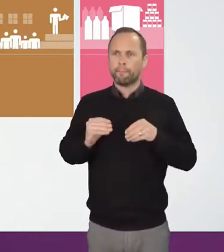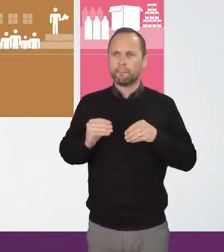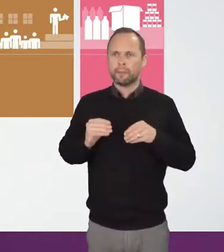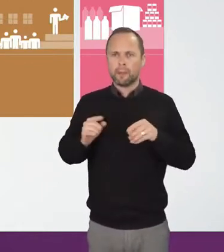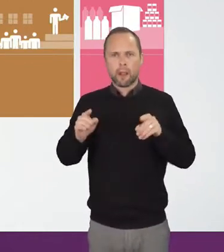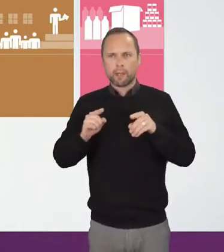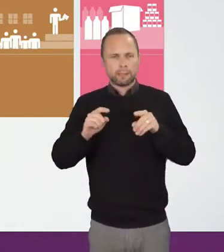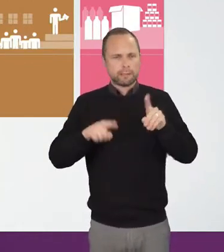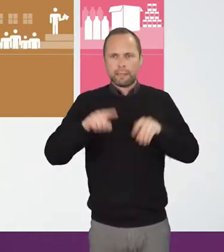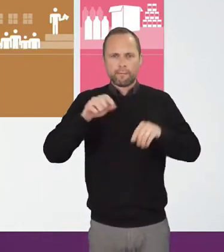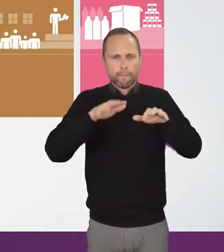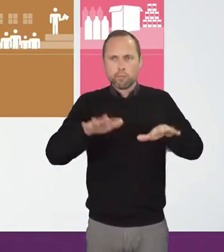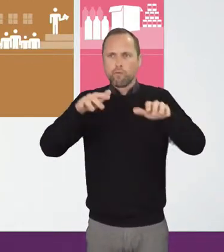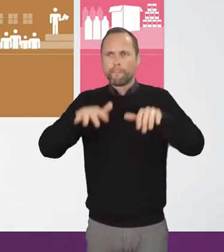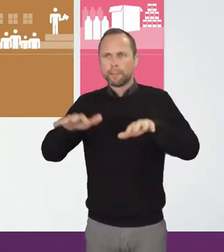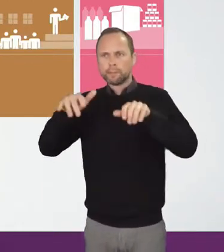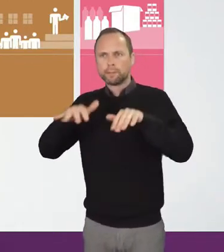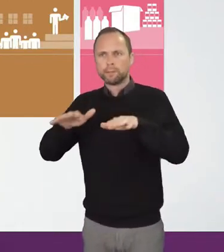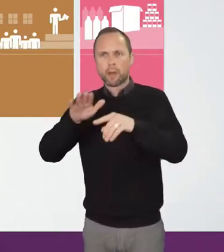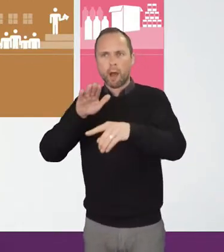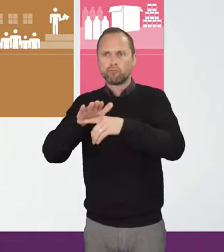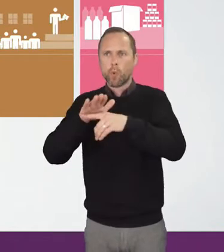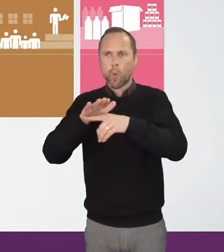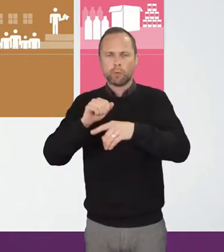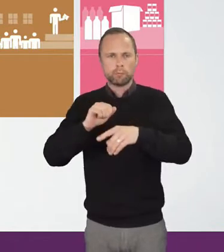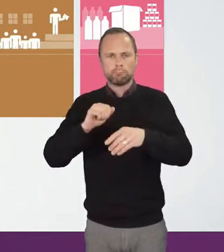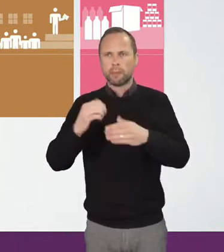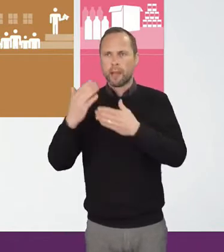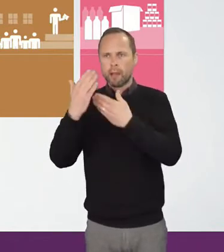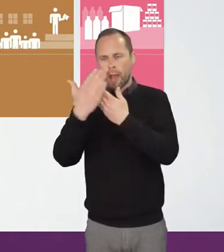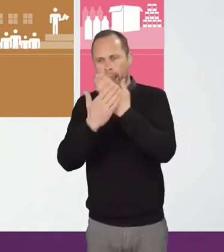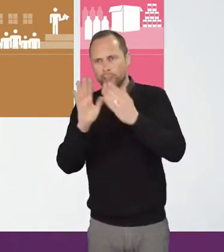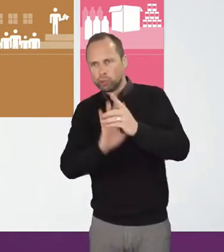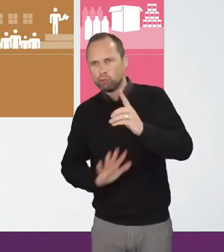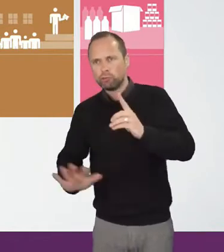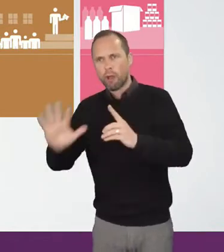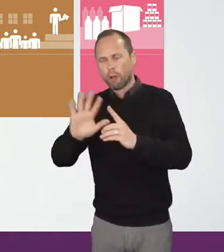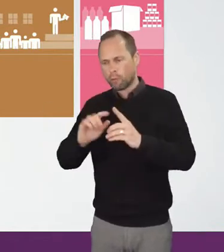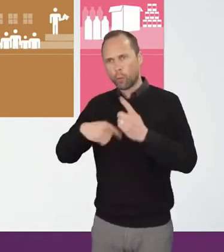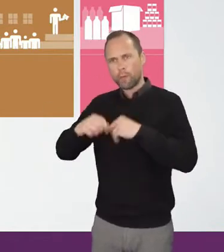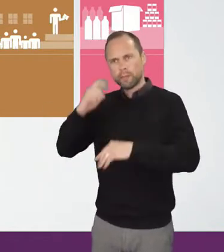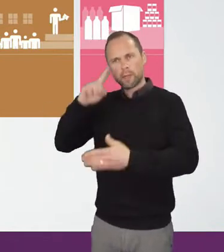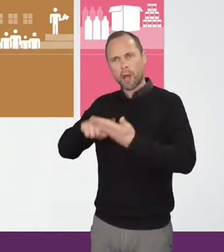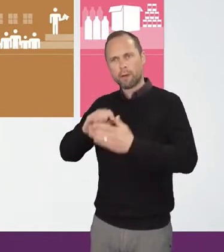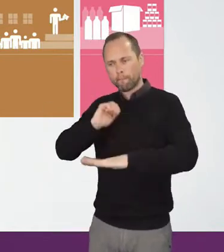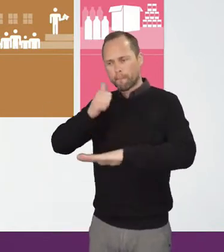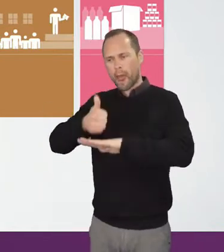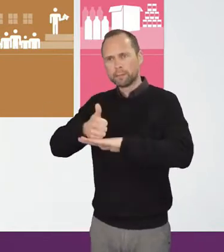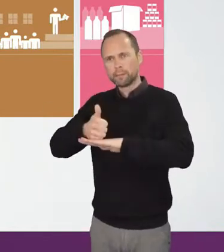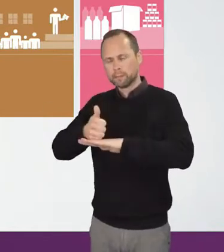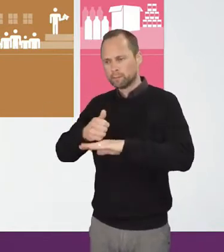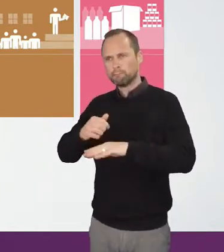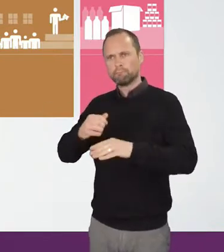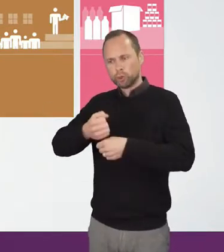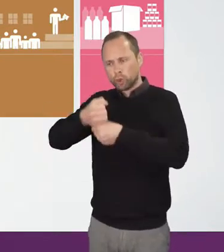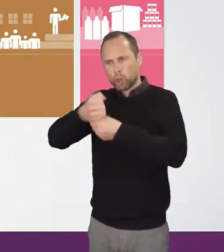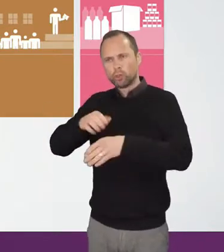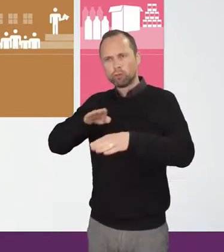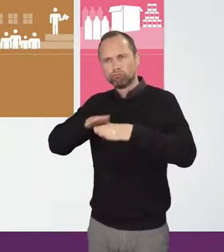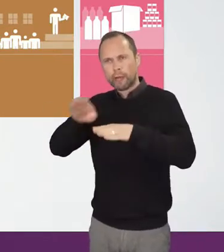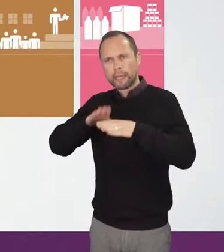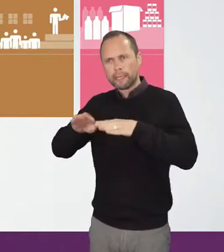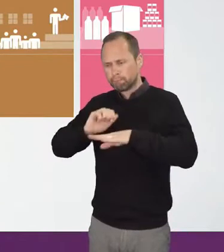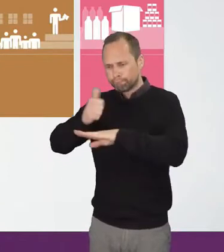were planting new churches, reaching people for Christ in Asia, to bring that learning and that training to other